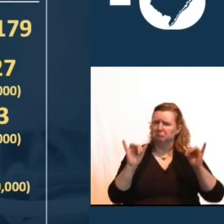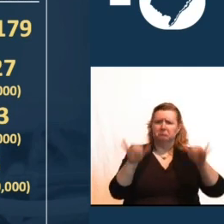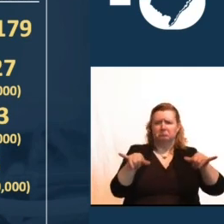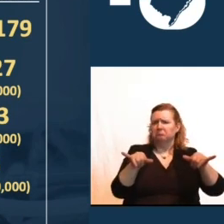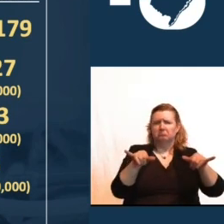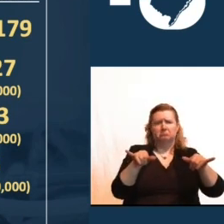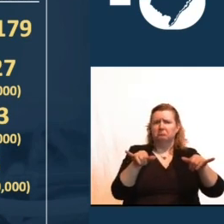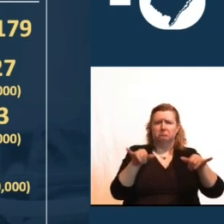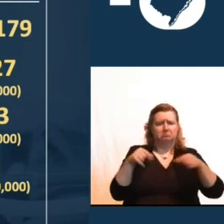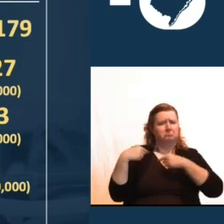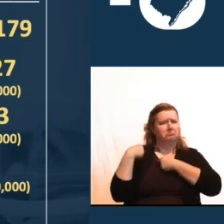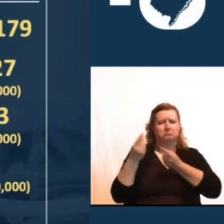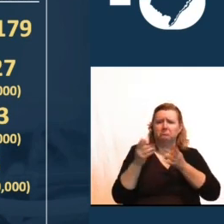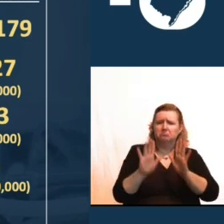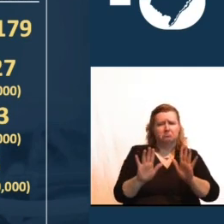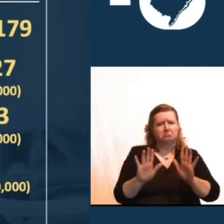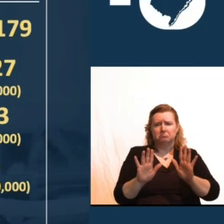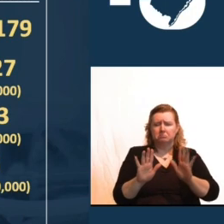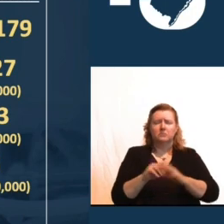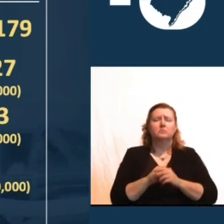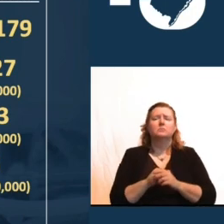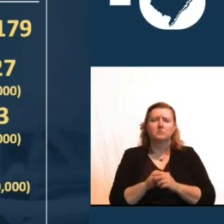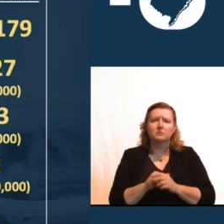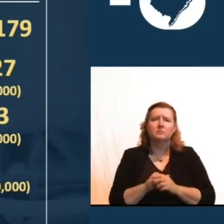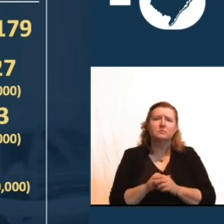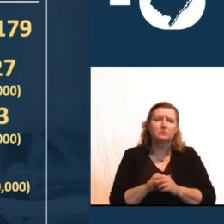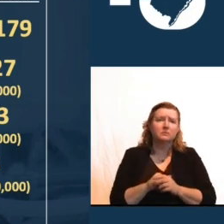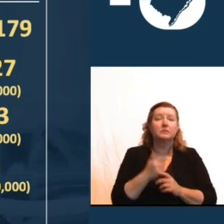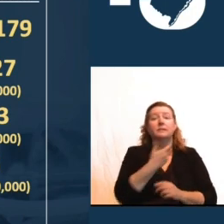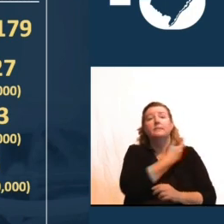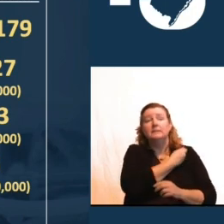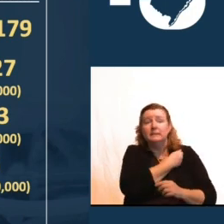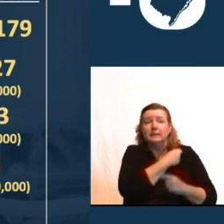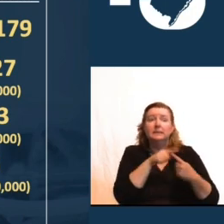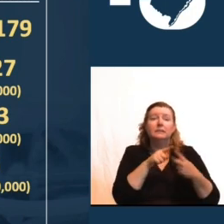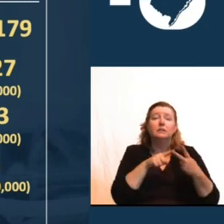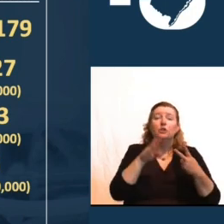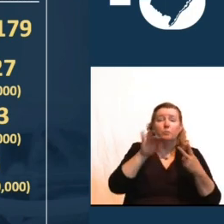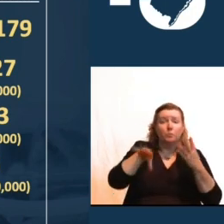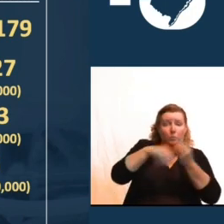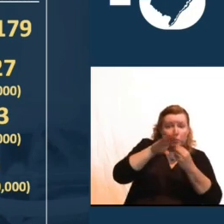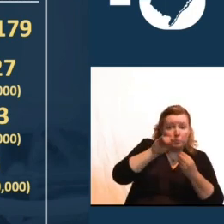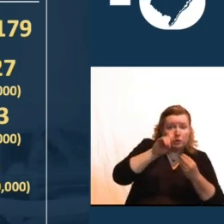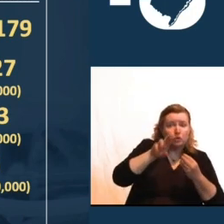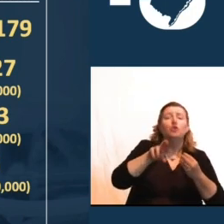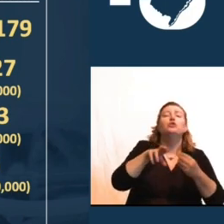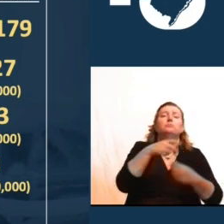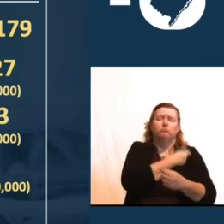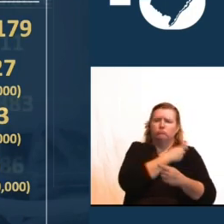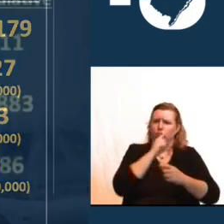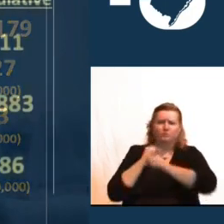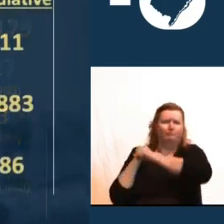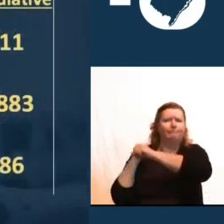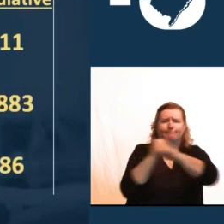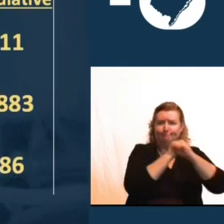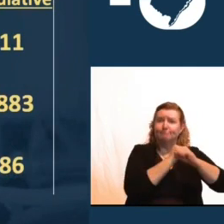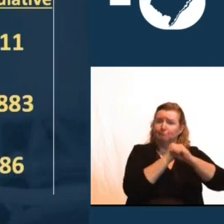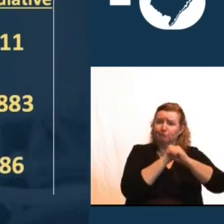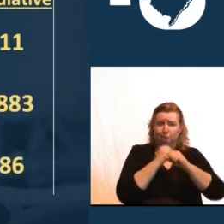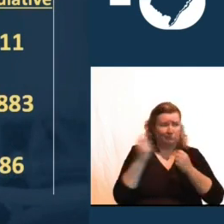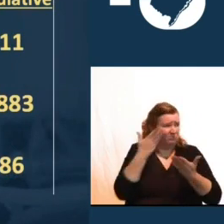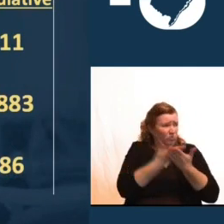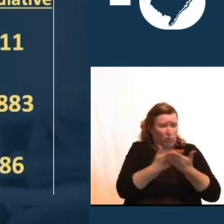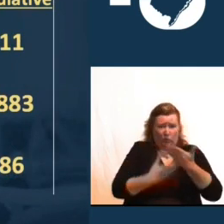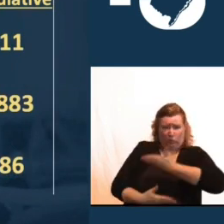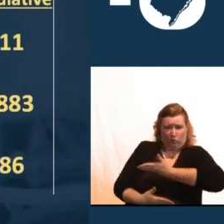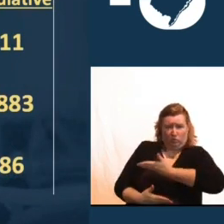boosted dramatically decreases your chances of severe COVID that could lead to hospitalization or death. Switching